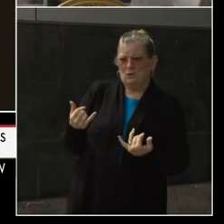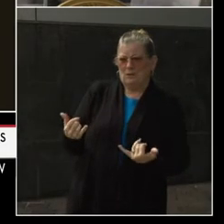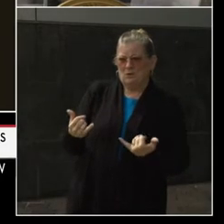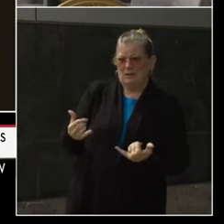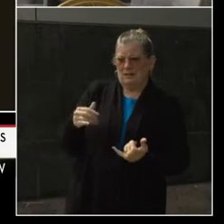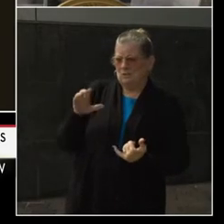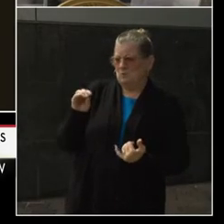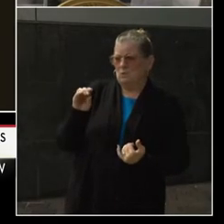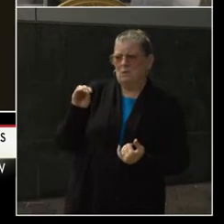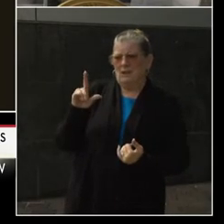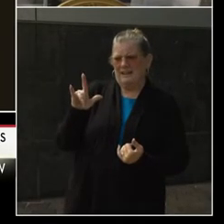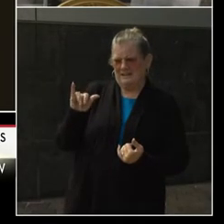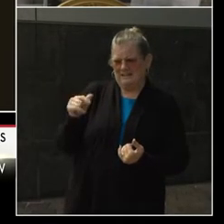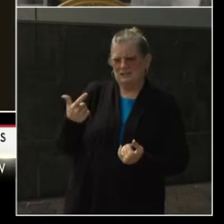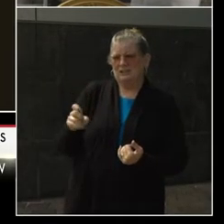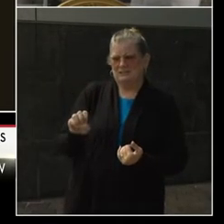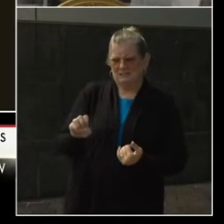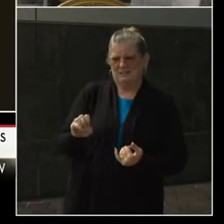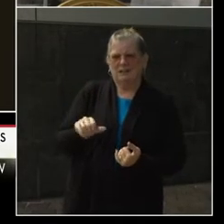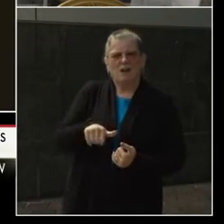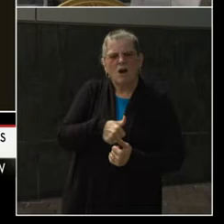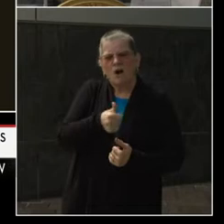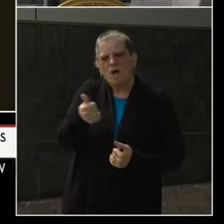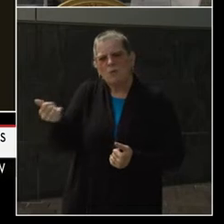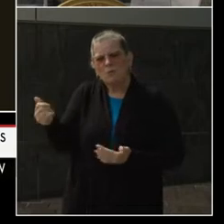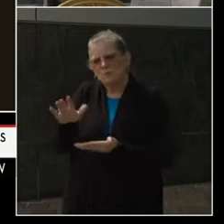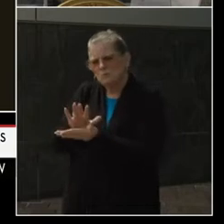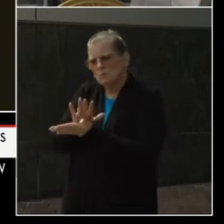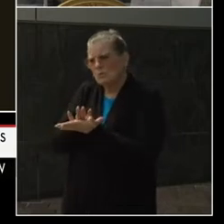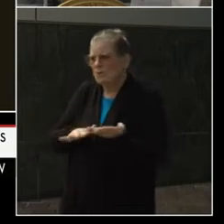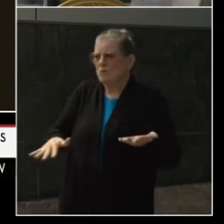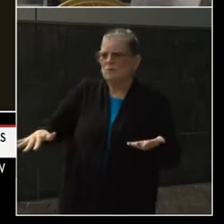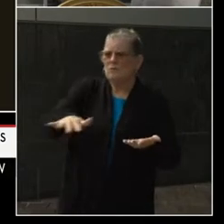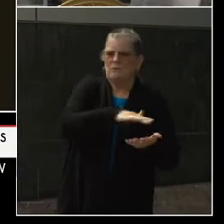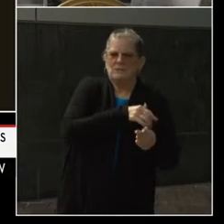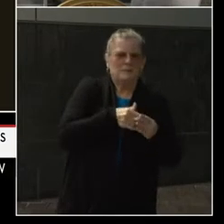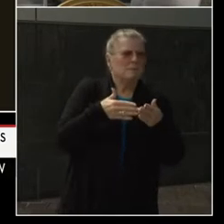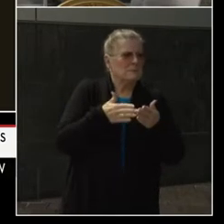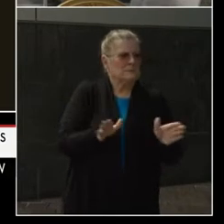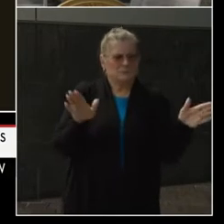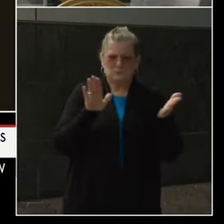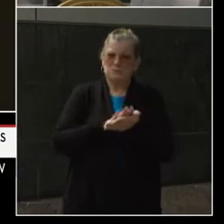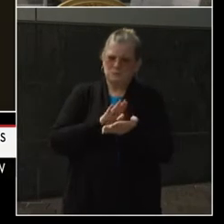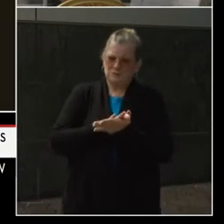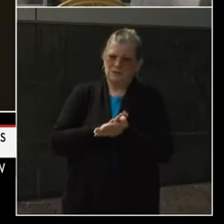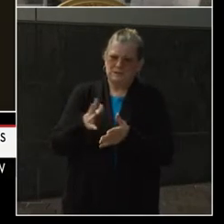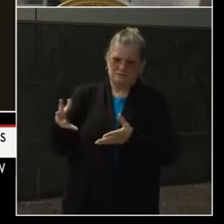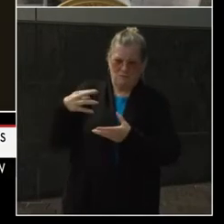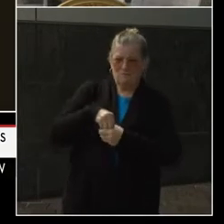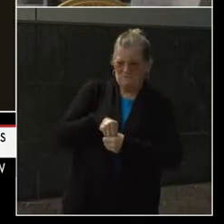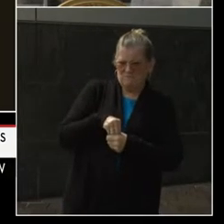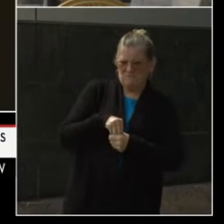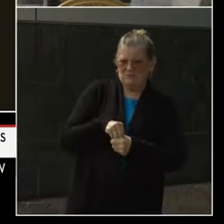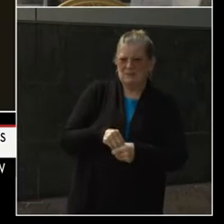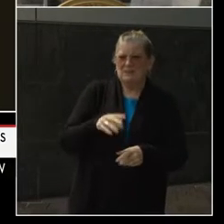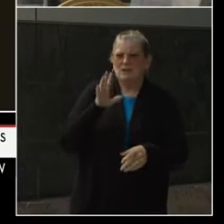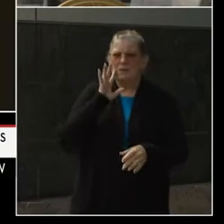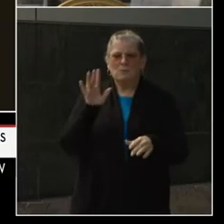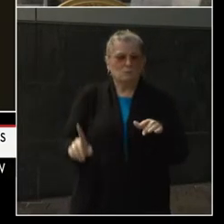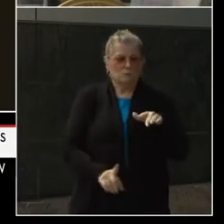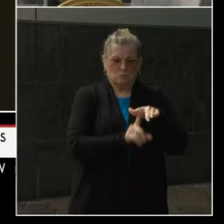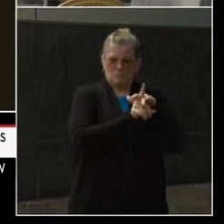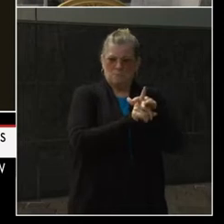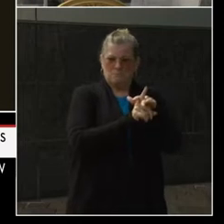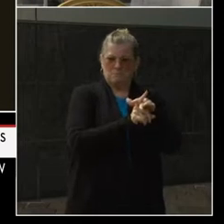internship programs from 8 to 12 hours per week, starting on September 12th on through to May 6th. And so this journey will be with them through